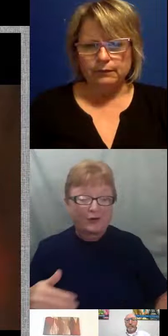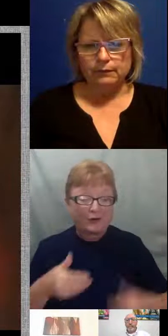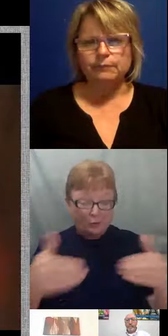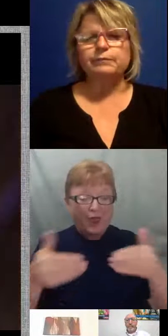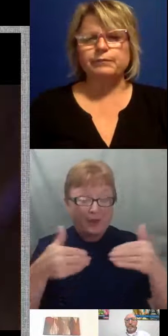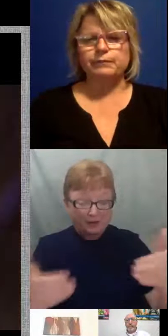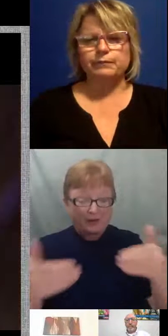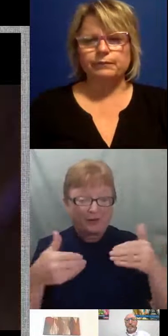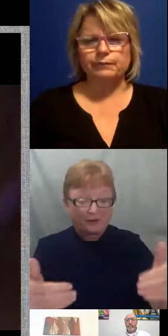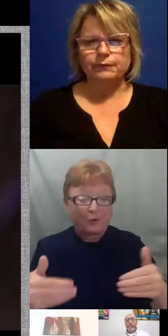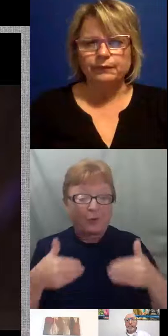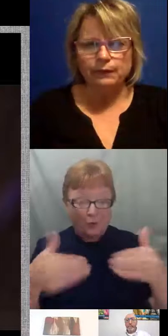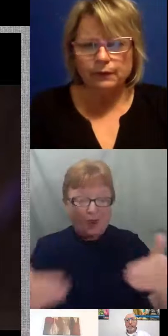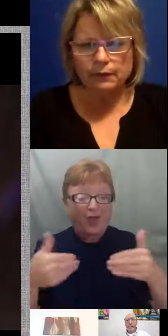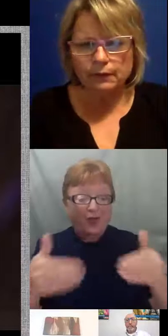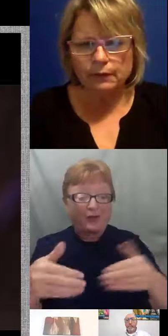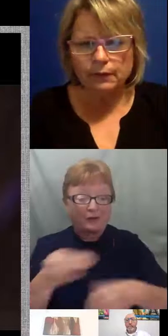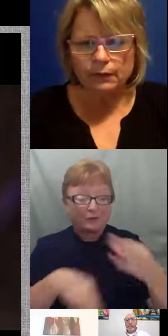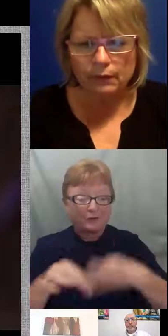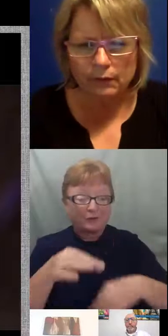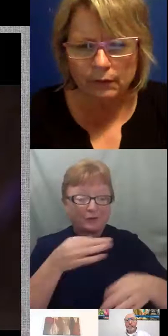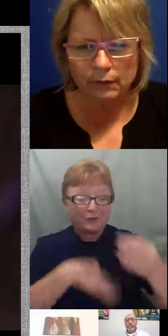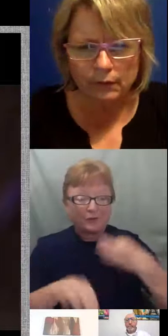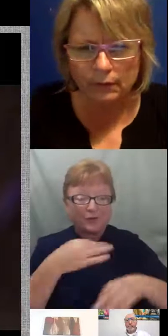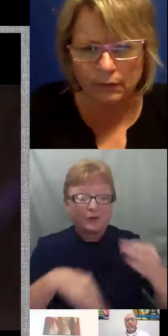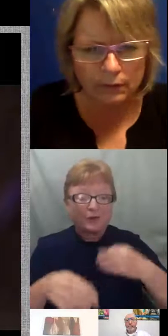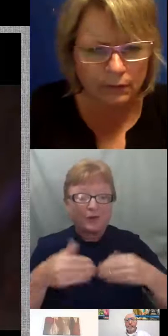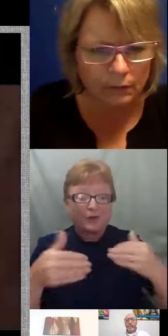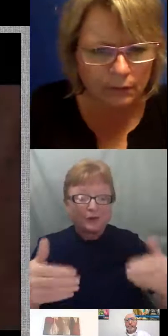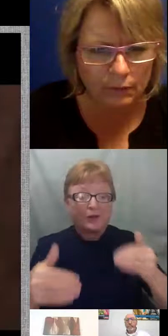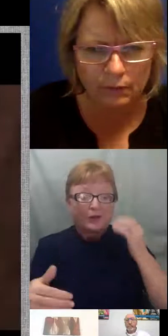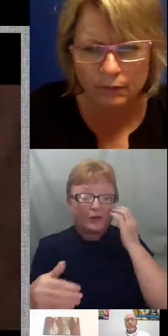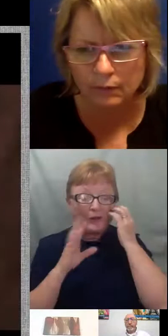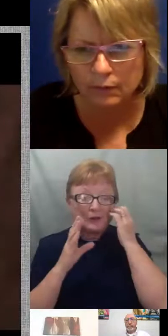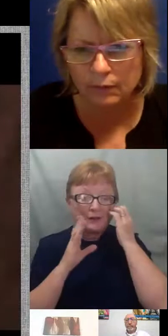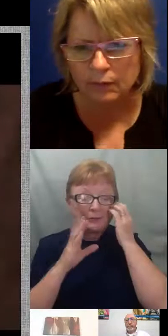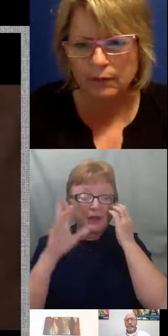for others. I have my own voice. I speak up for